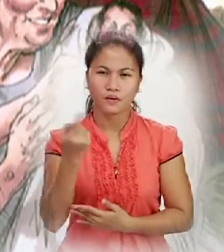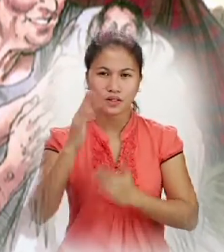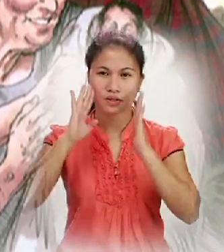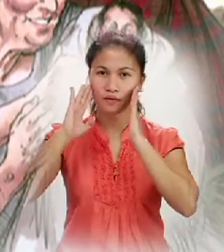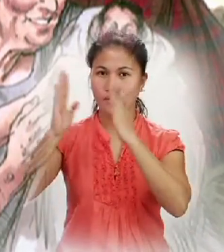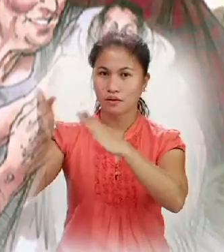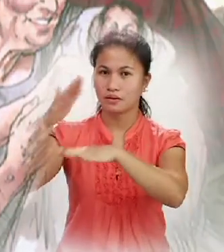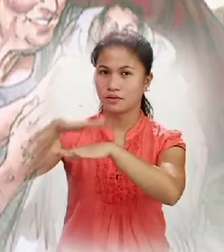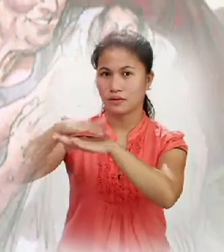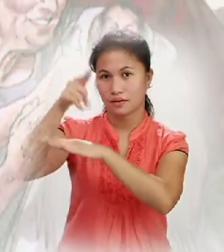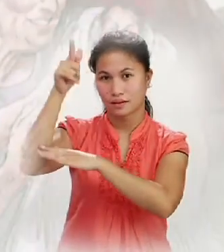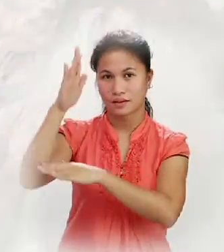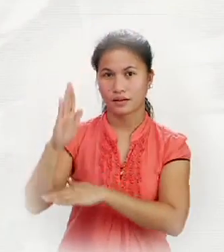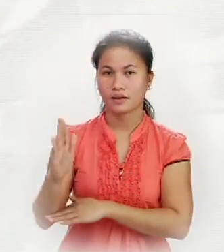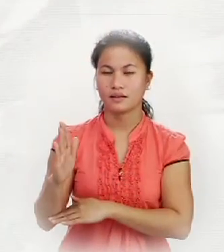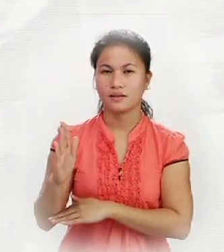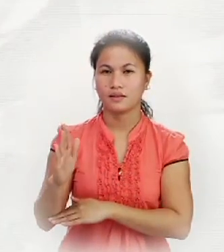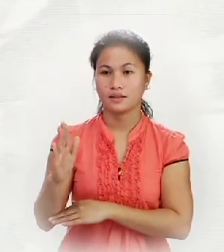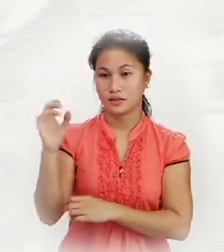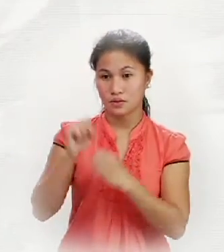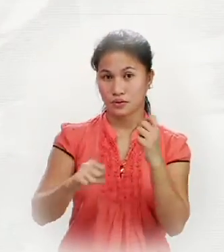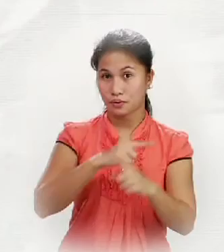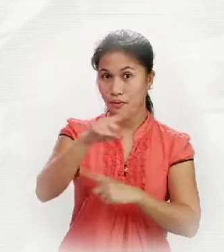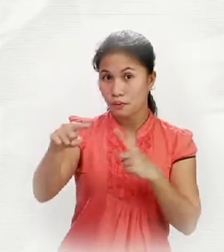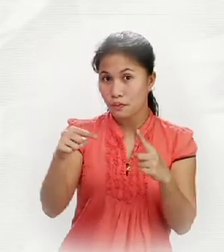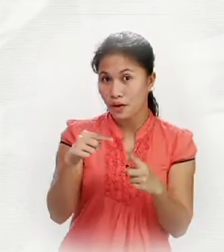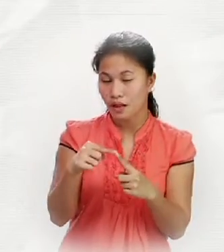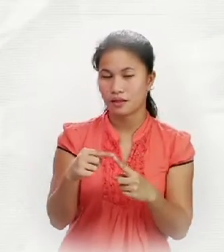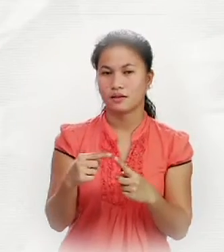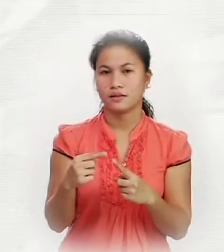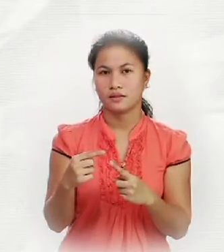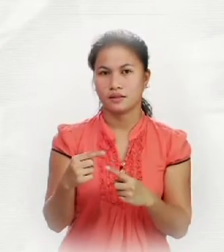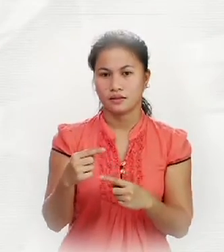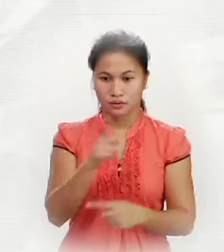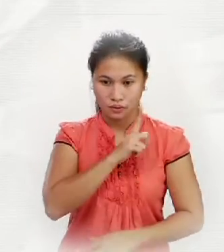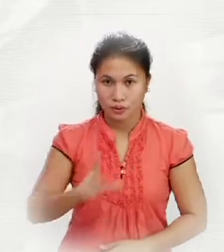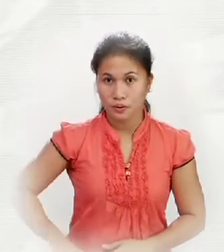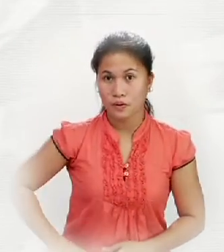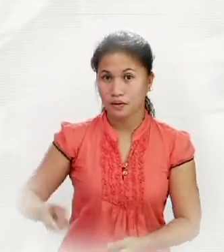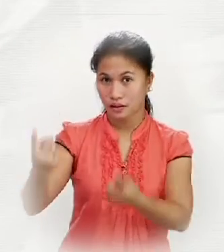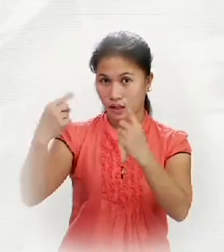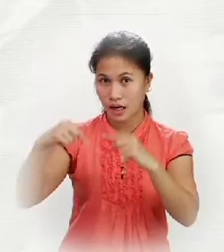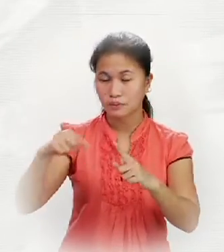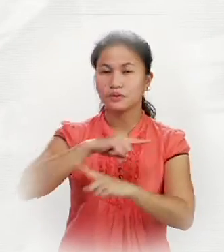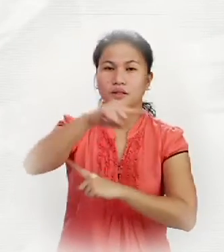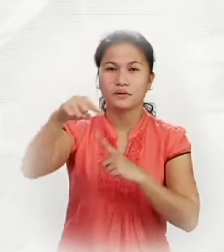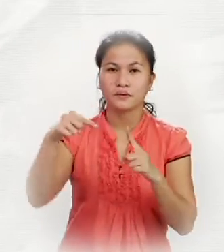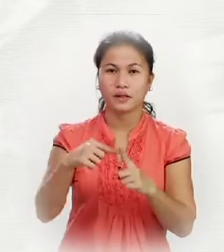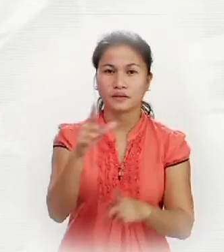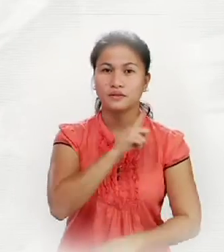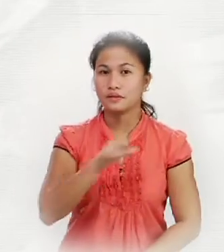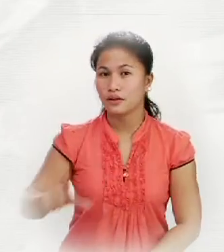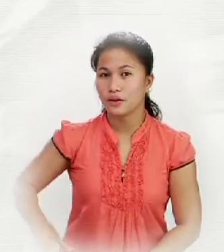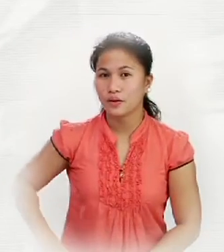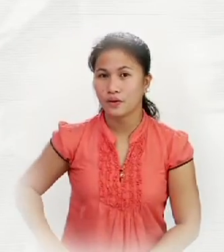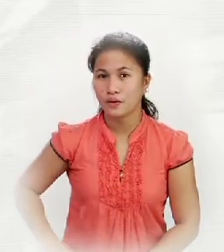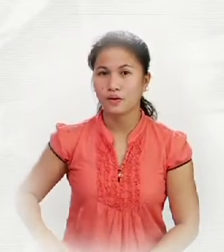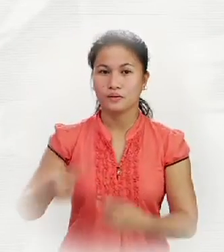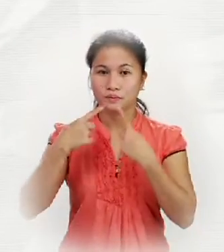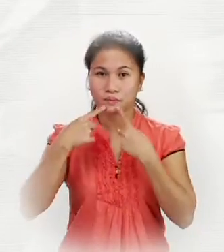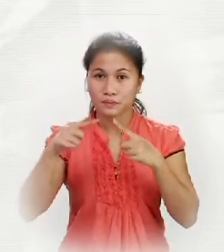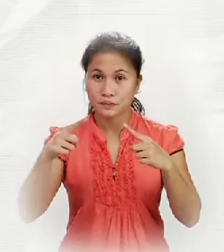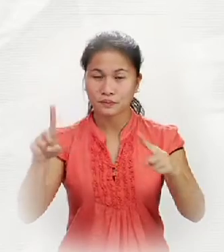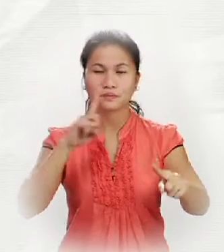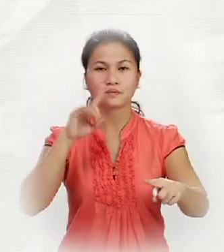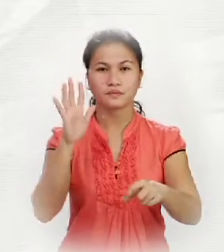focused on God. And so whenever the Lord comes and whenever the Lord fulfills His